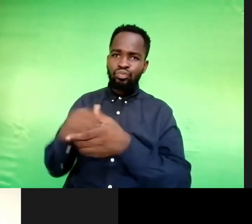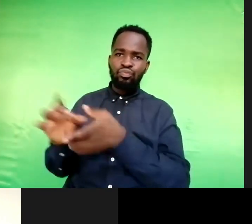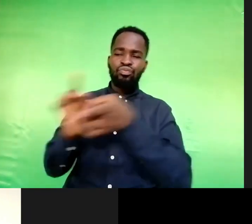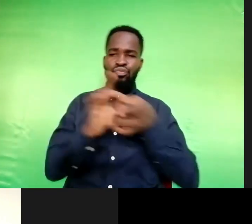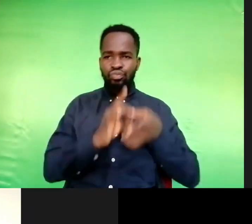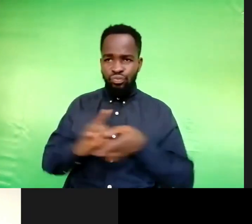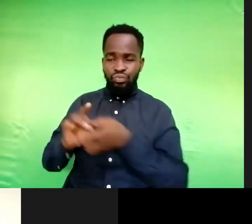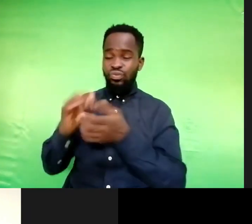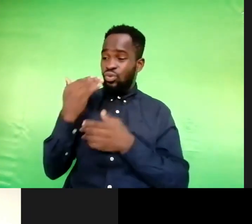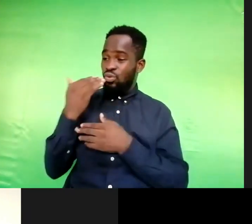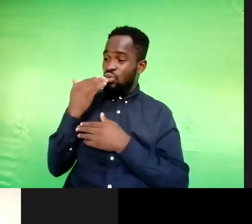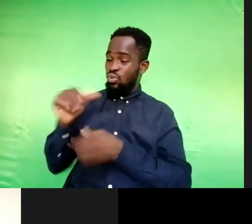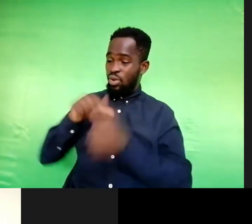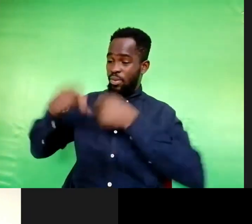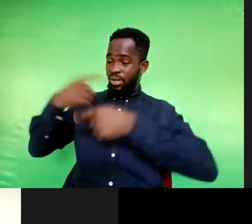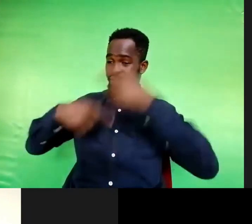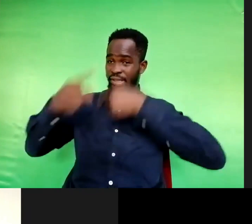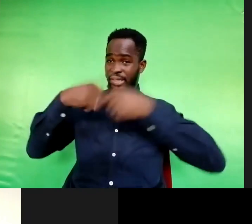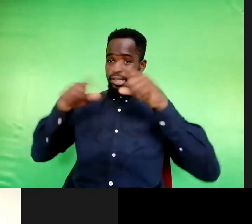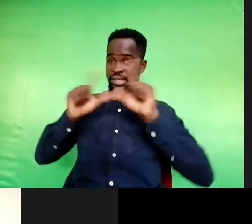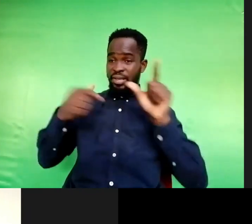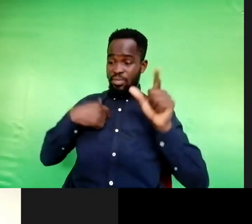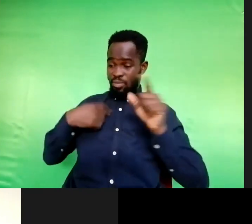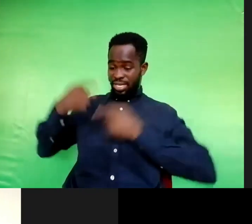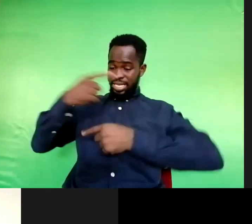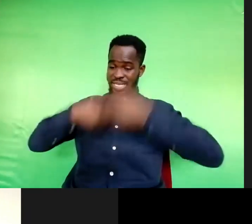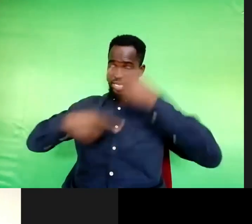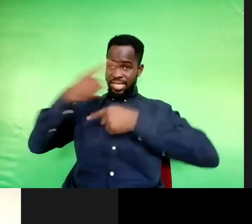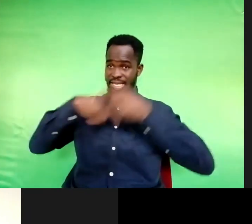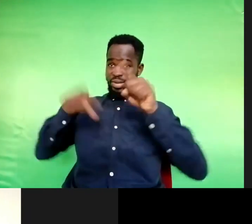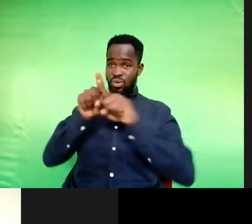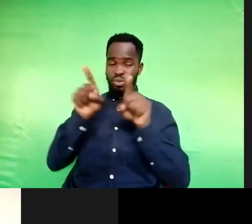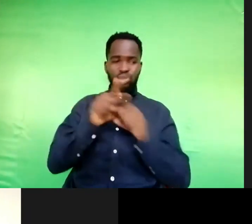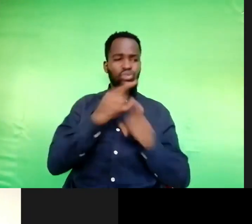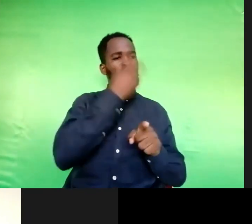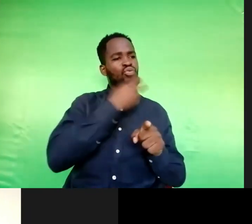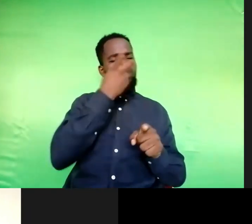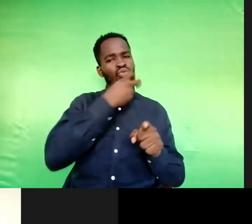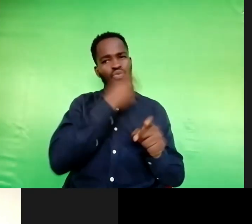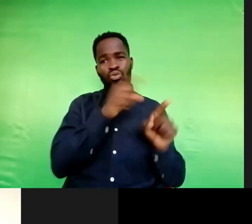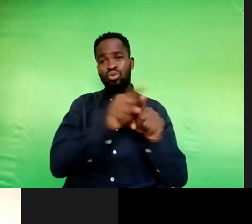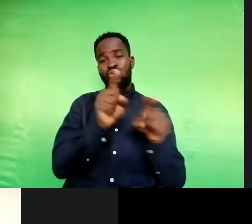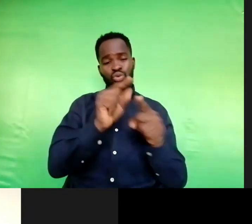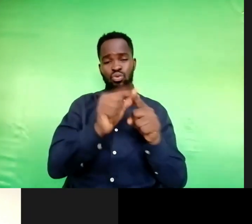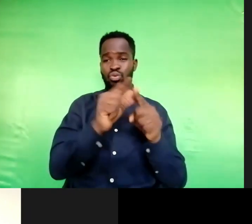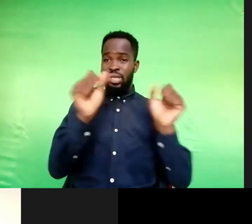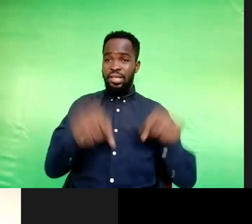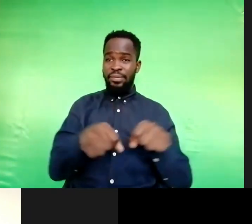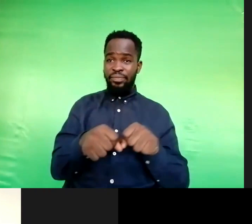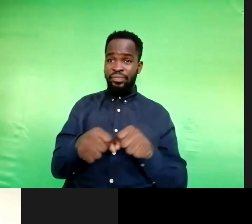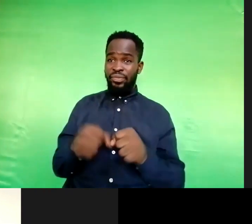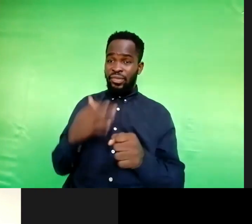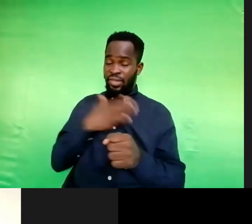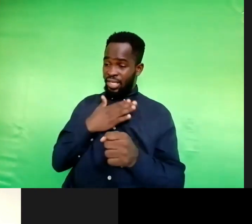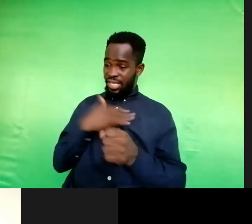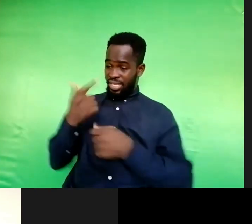thing about sign language, when I use sign language, I also use words. So I think even sign language is much better than the PECs,